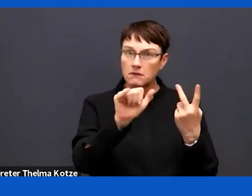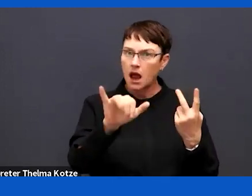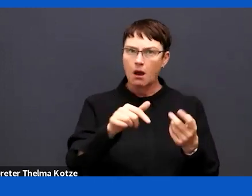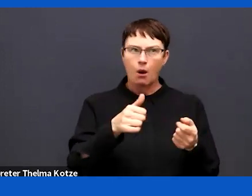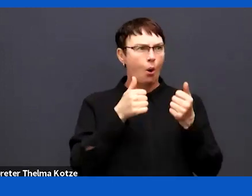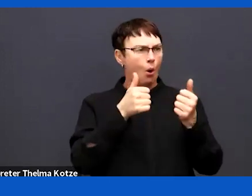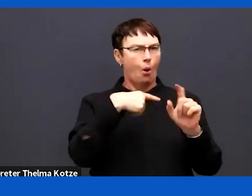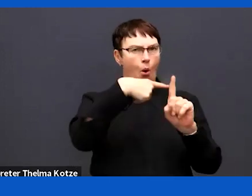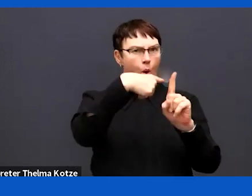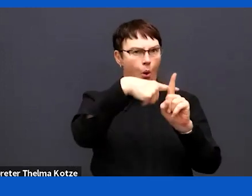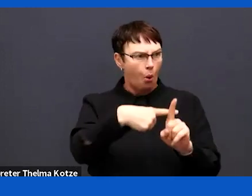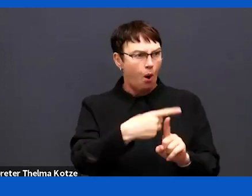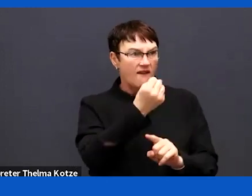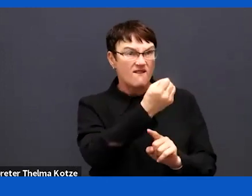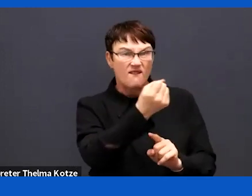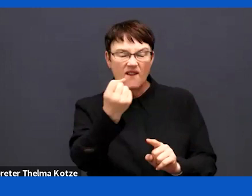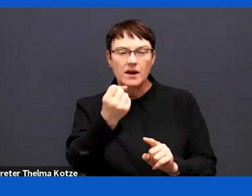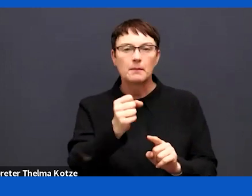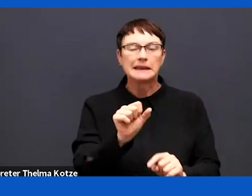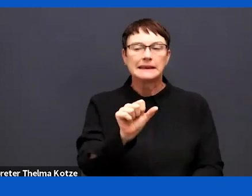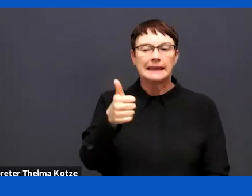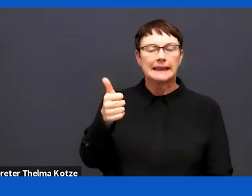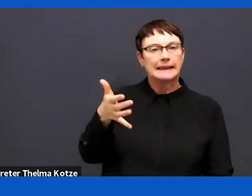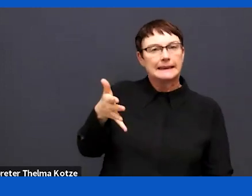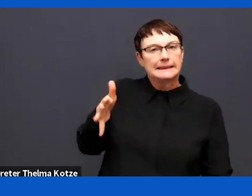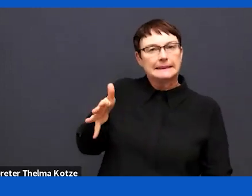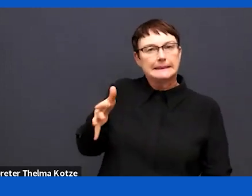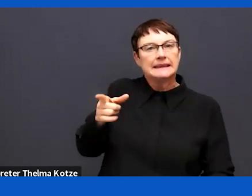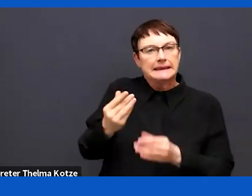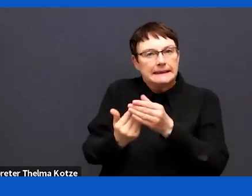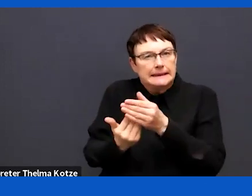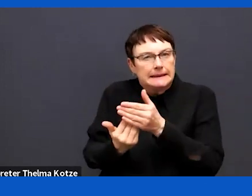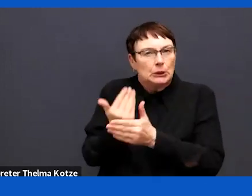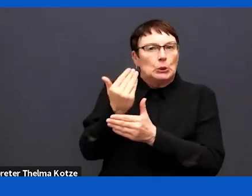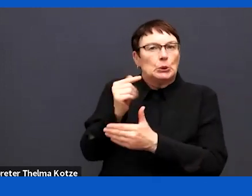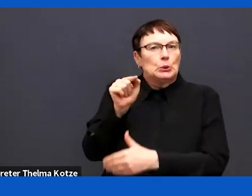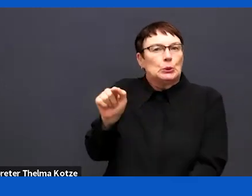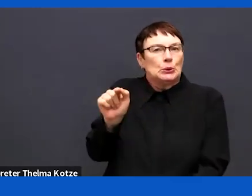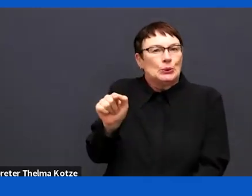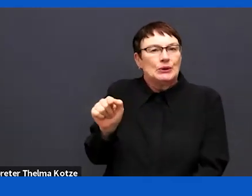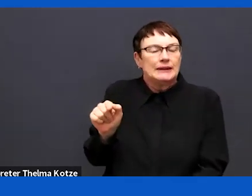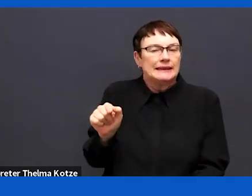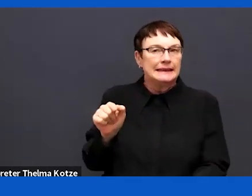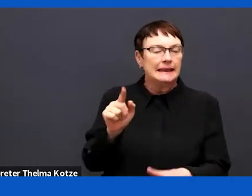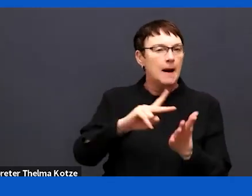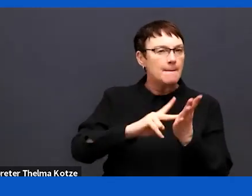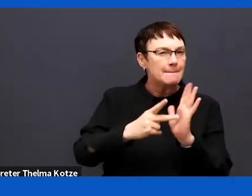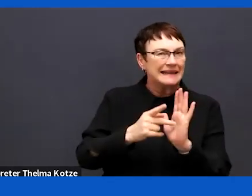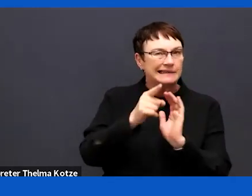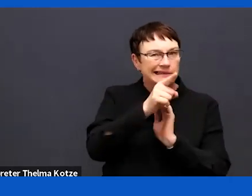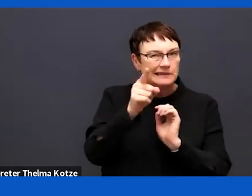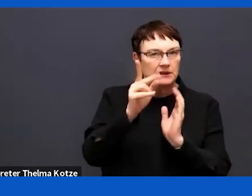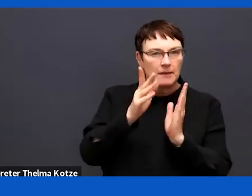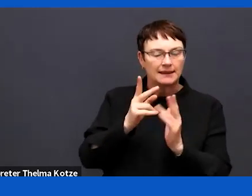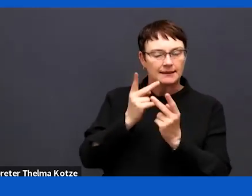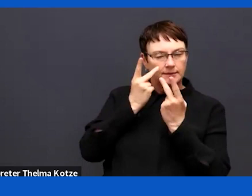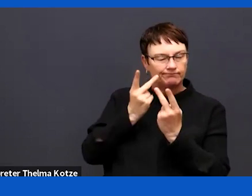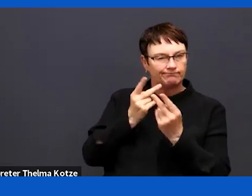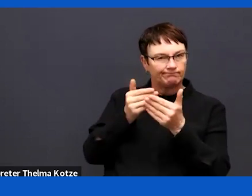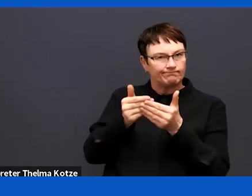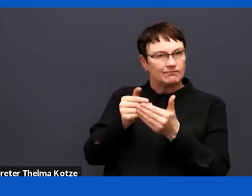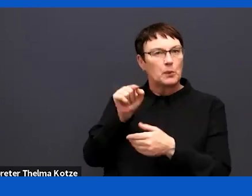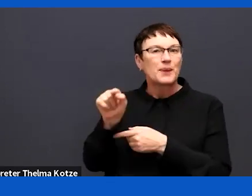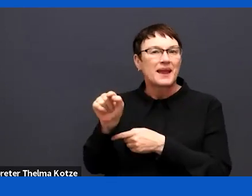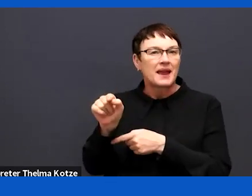benefits. And some are still in their infancy and maybe require us to be a little bit more cautious. So I think we can definitely